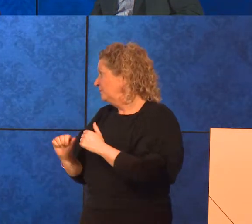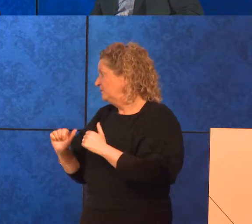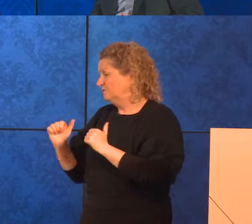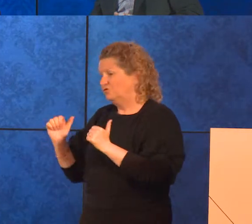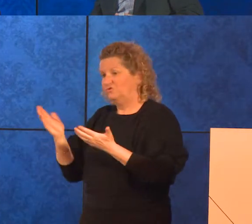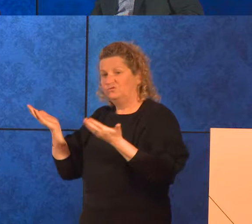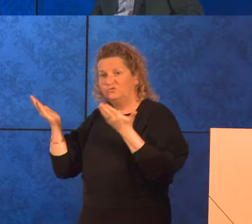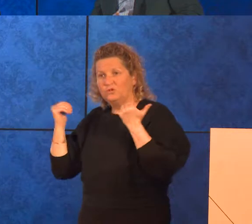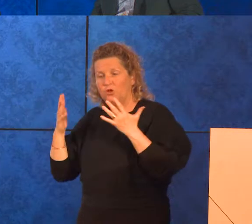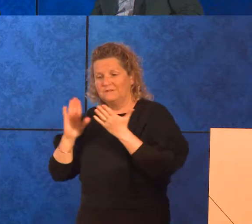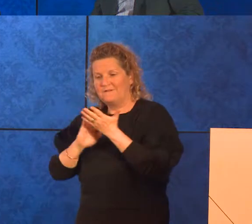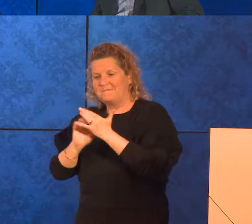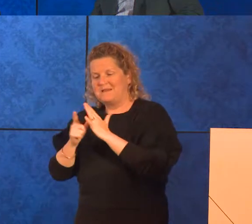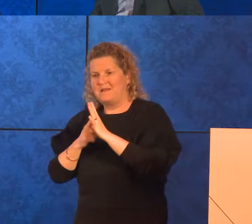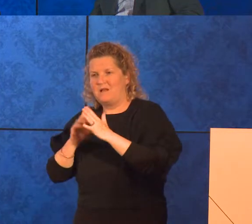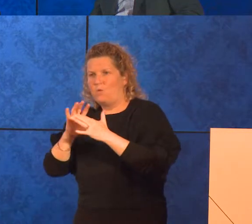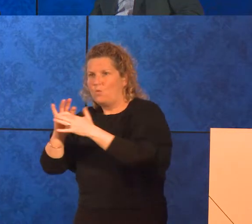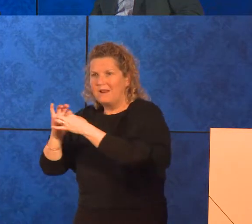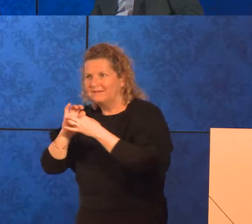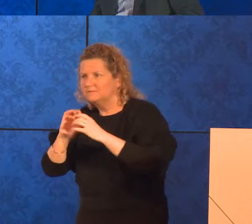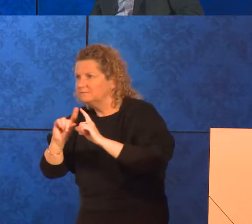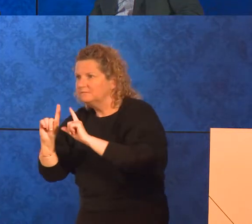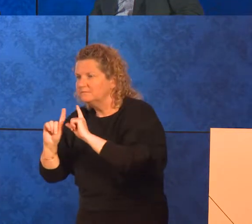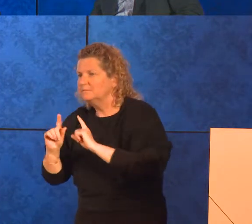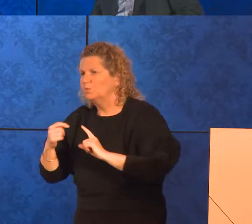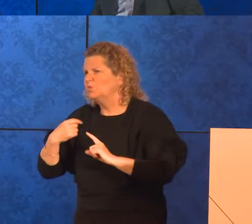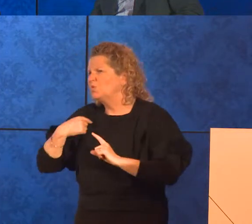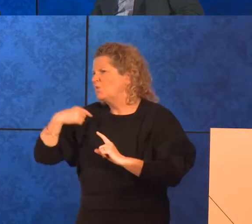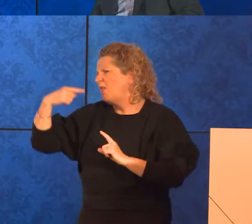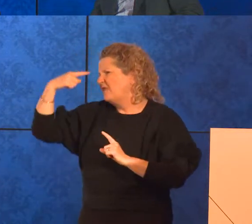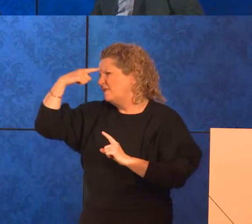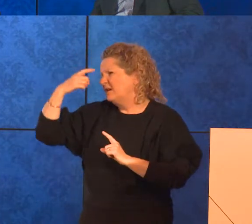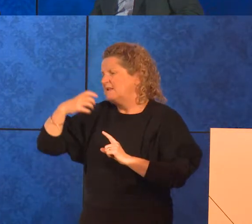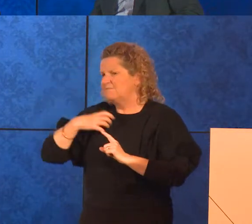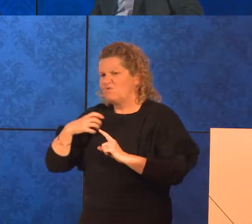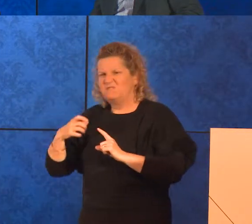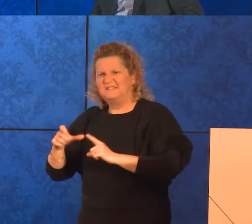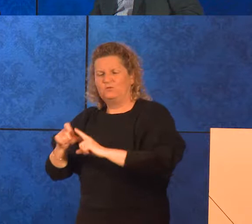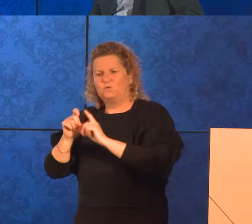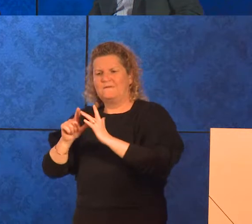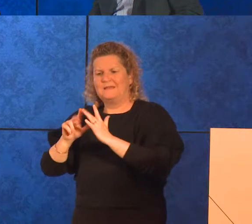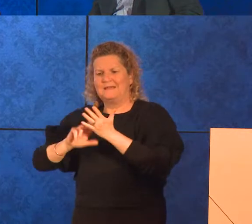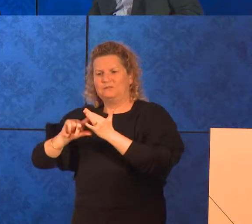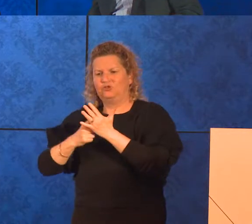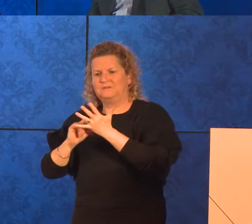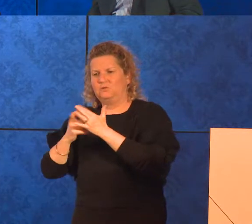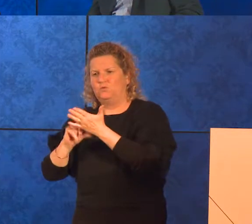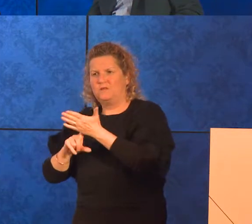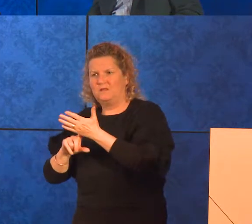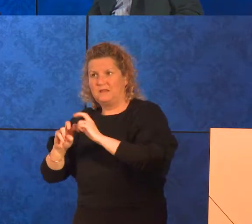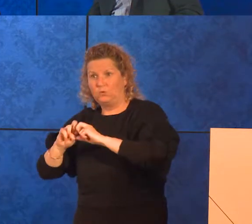of your Royal Commission. Do you think that it's harder to get intersectional issues or really niche issues